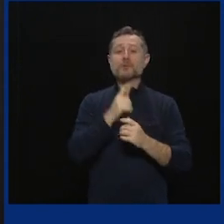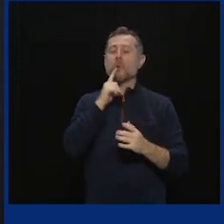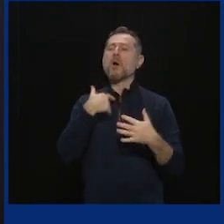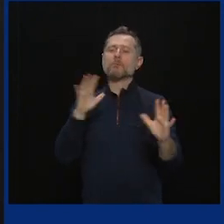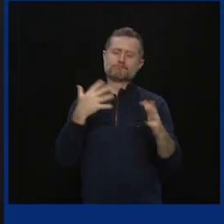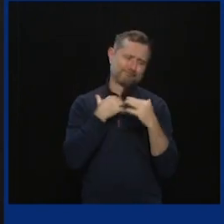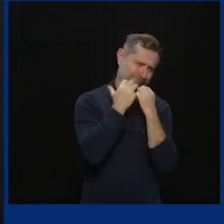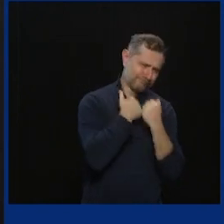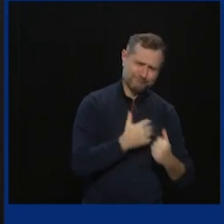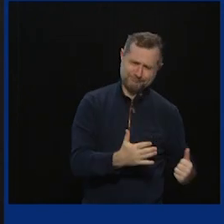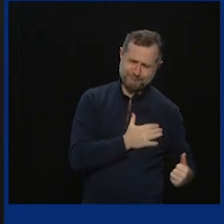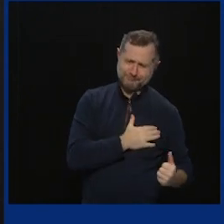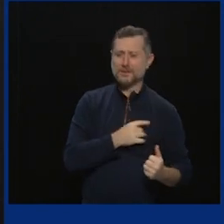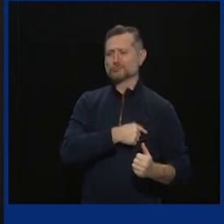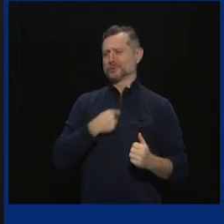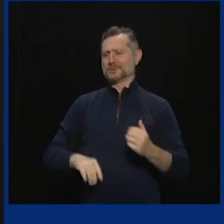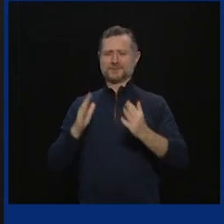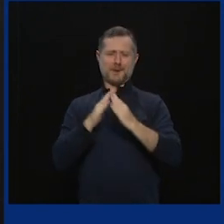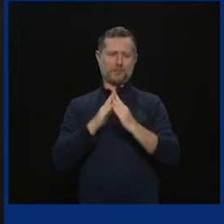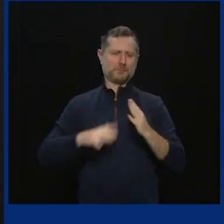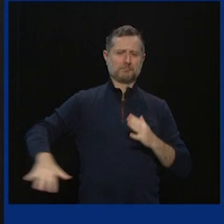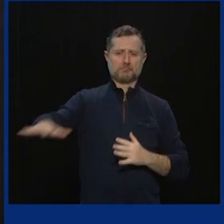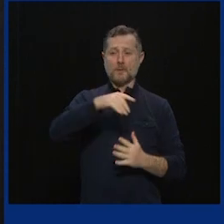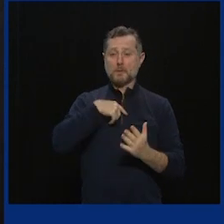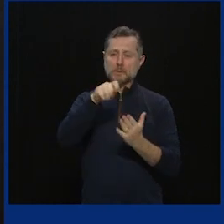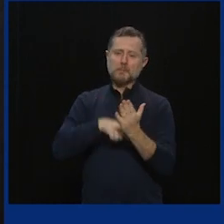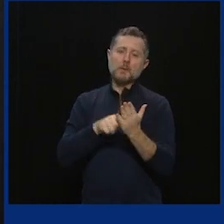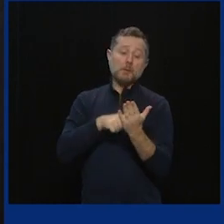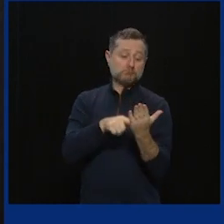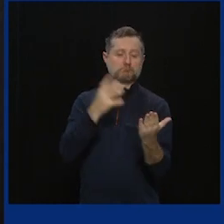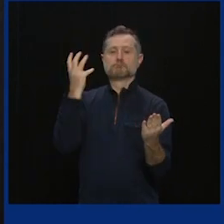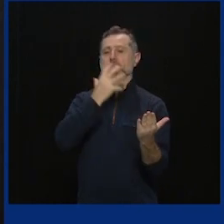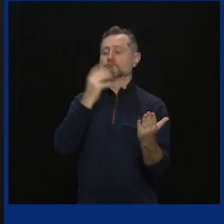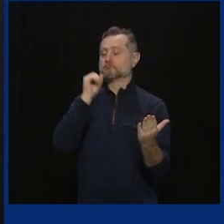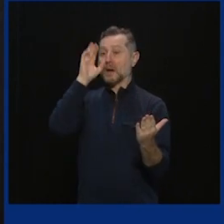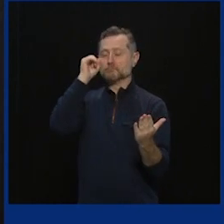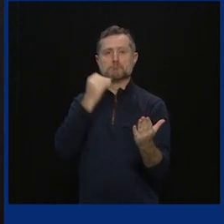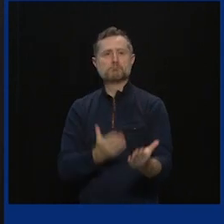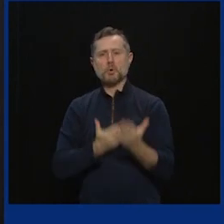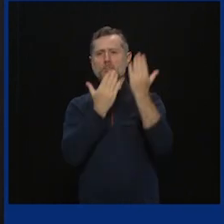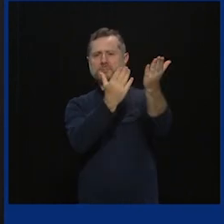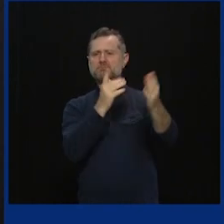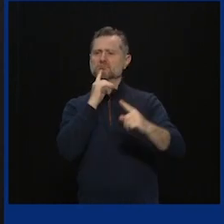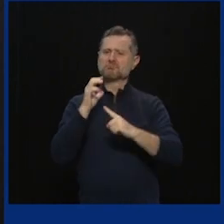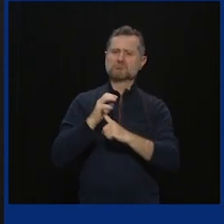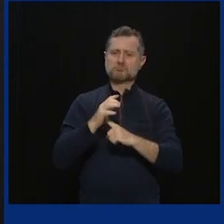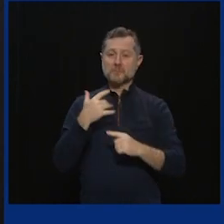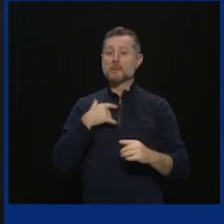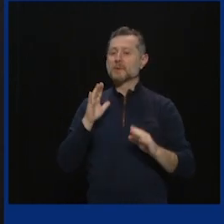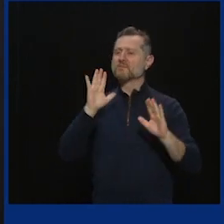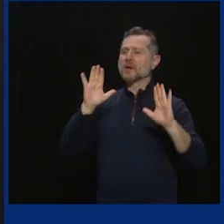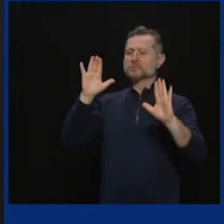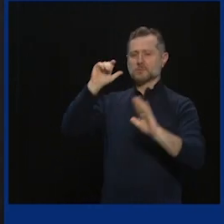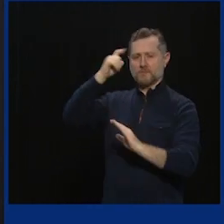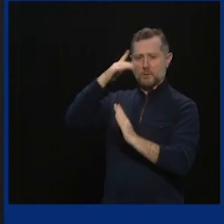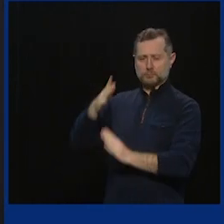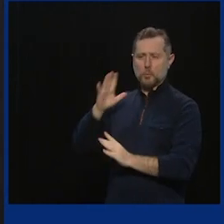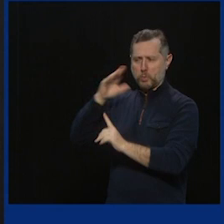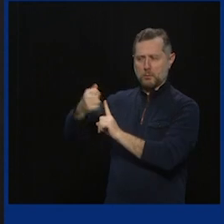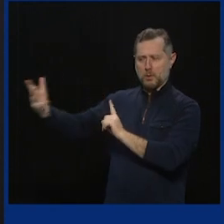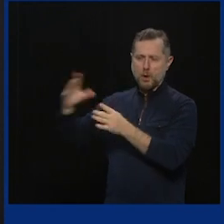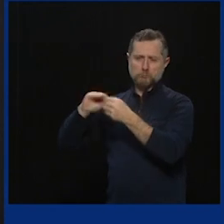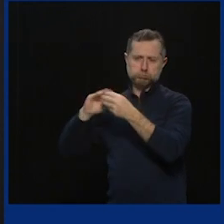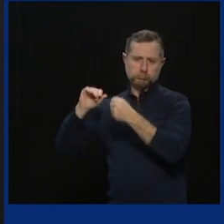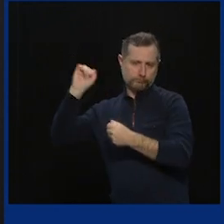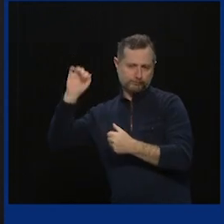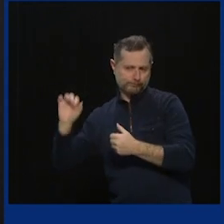proposal, and then you'll hear more about this from our phenomenal governor. But I first want to just say thank you to some of these people because they